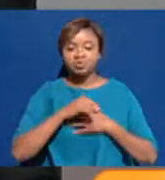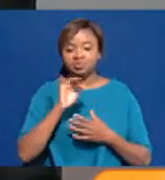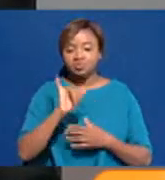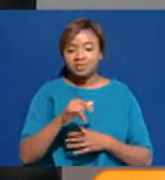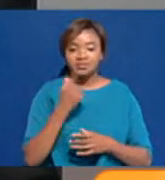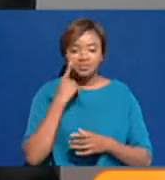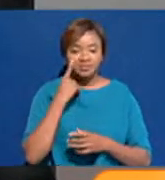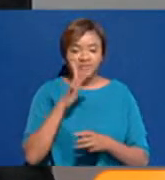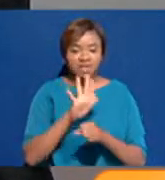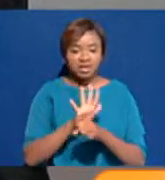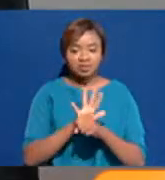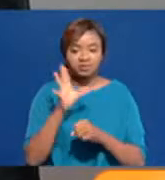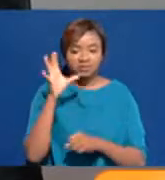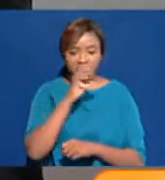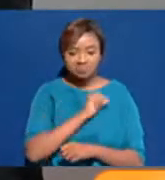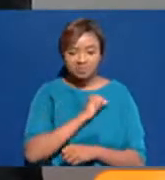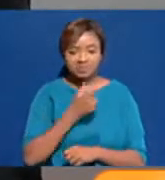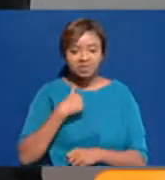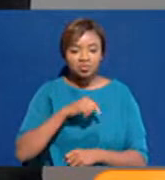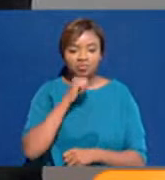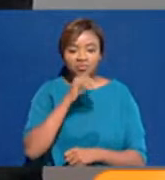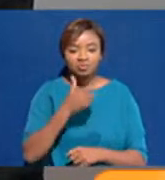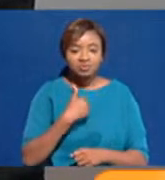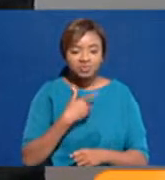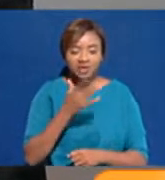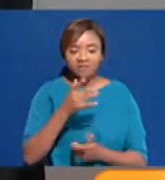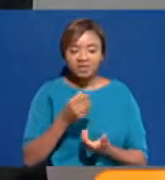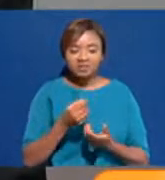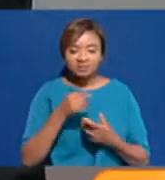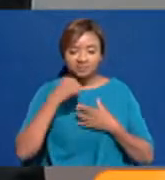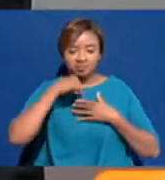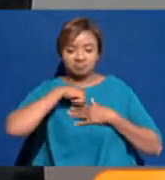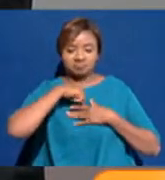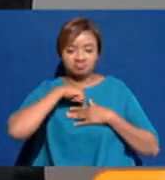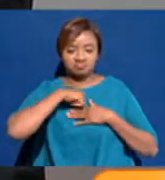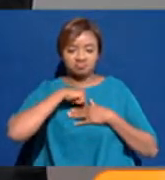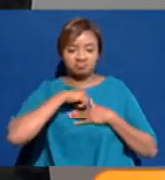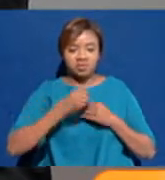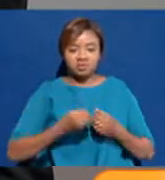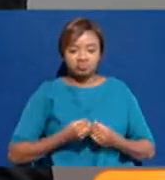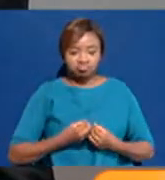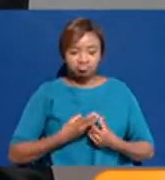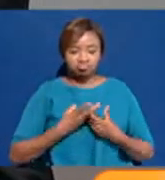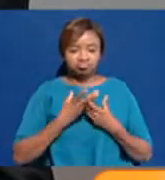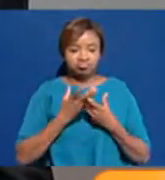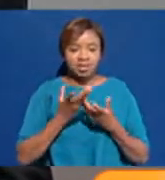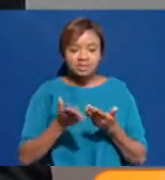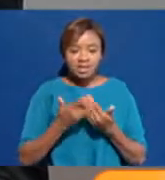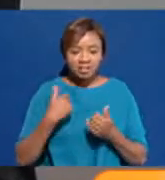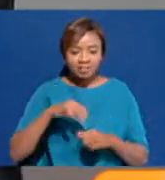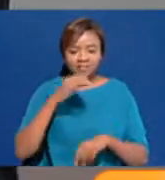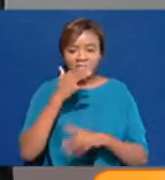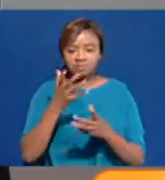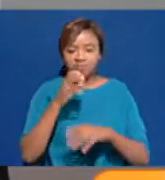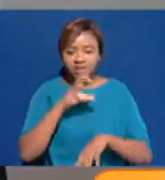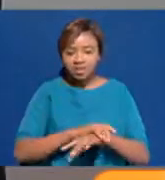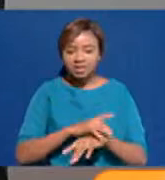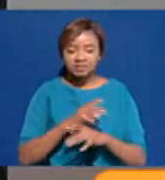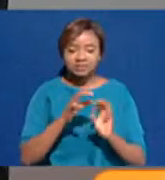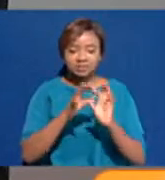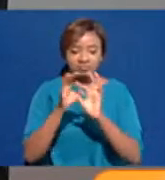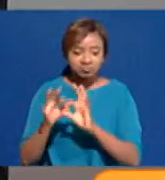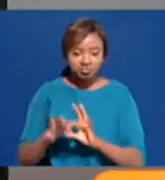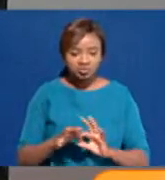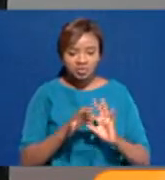a lot of our leaders. Yeah. If you don't have that spark within that cares, that looks for solidarity, that looks at the poor not as